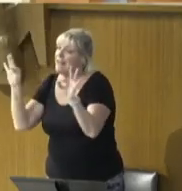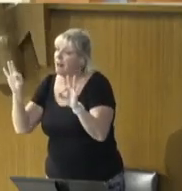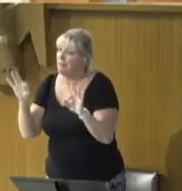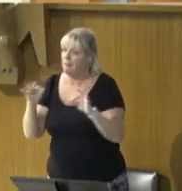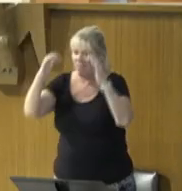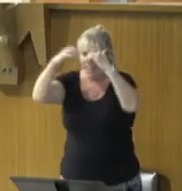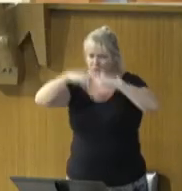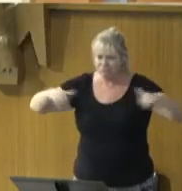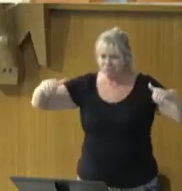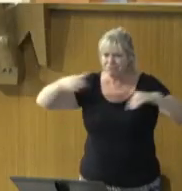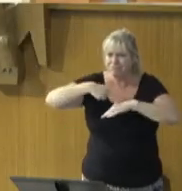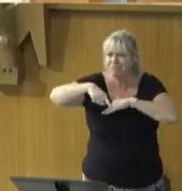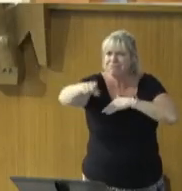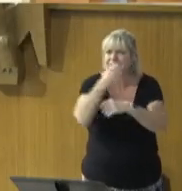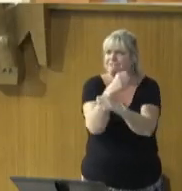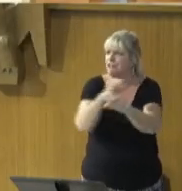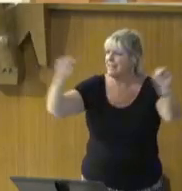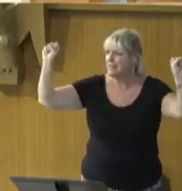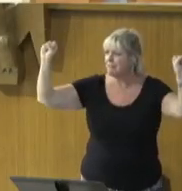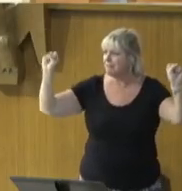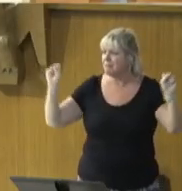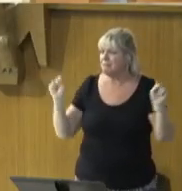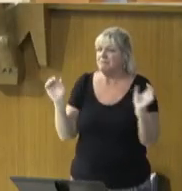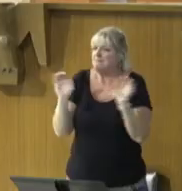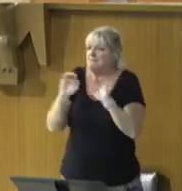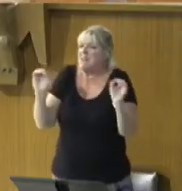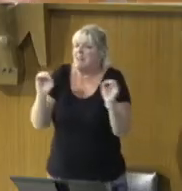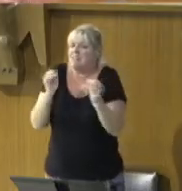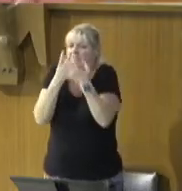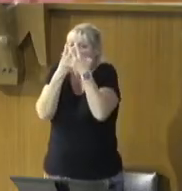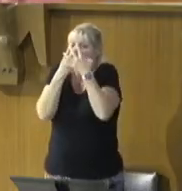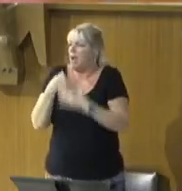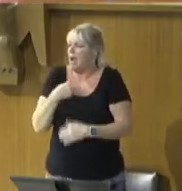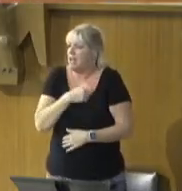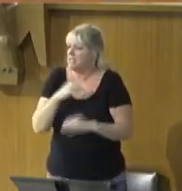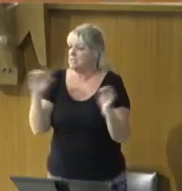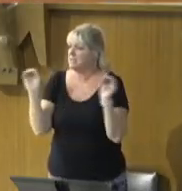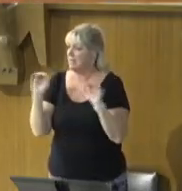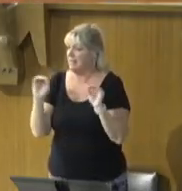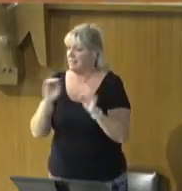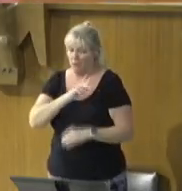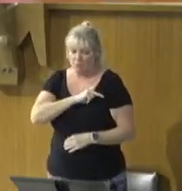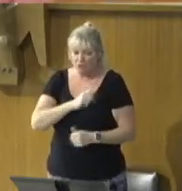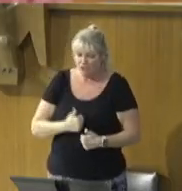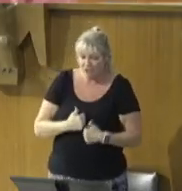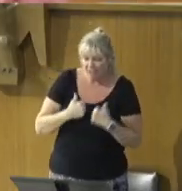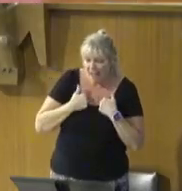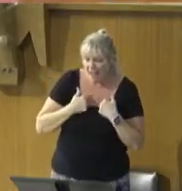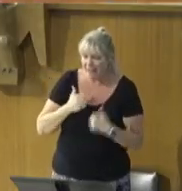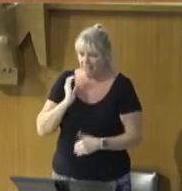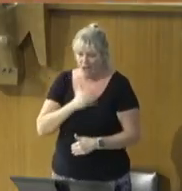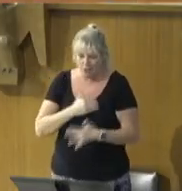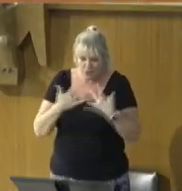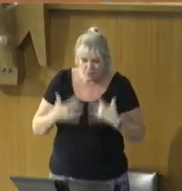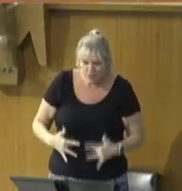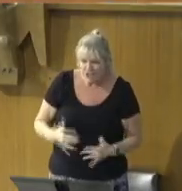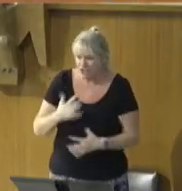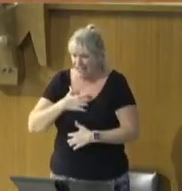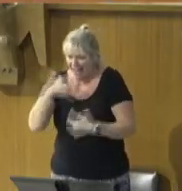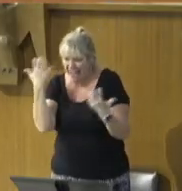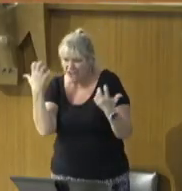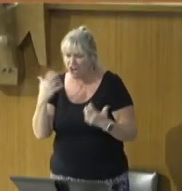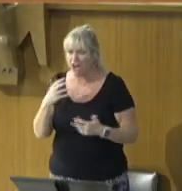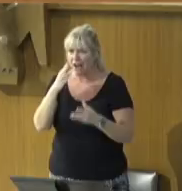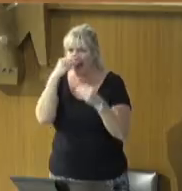and so there is nothing that can hold us captive whether in our personal lives our depression or anger or